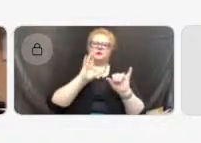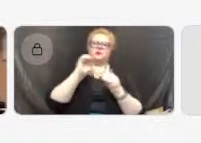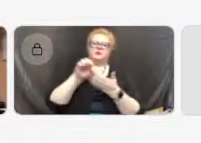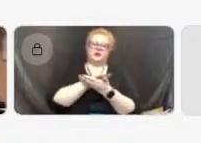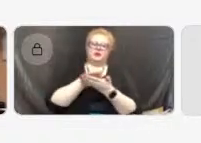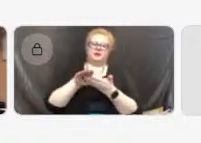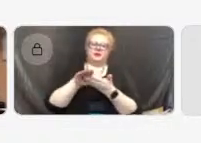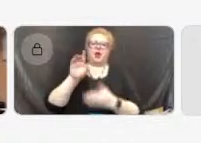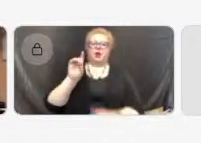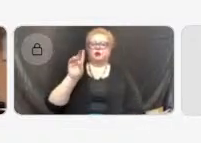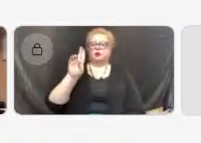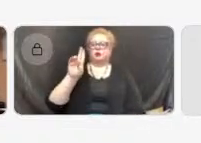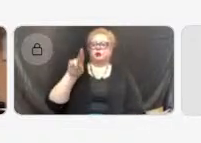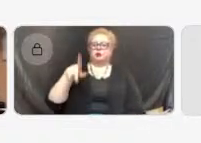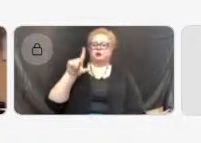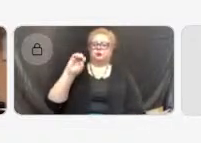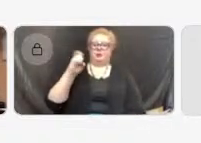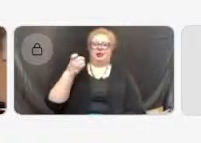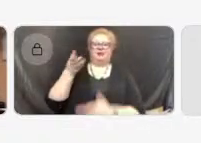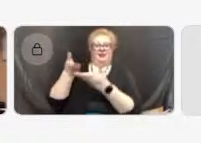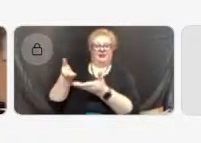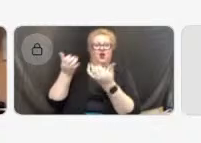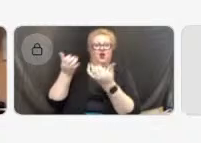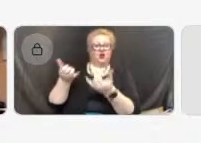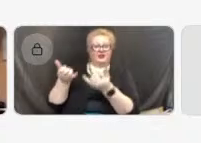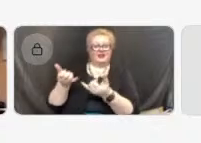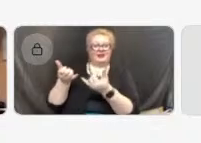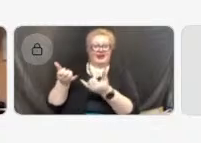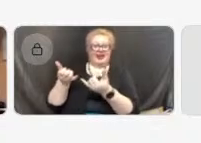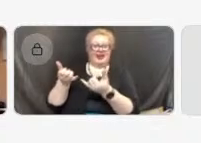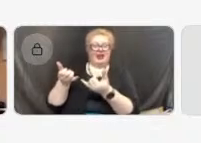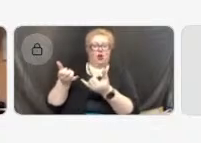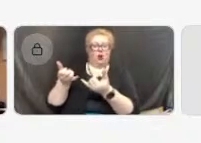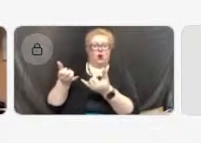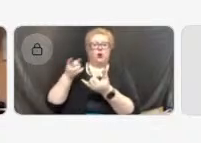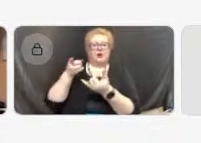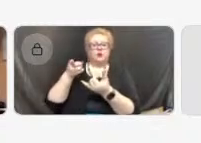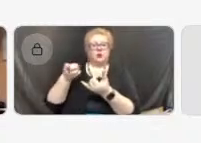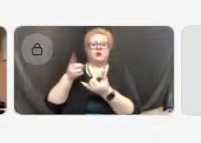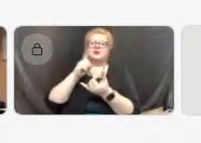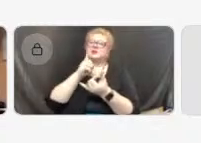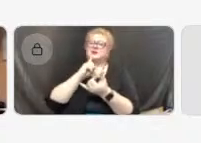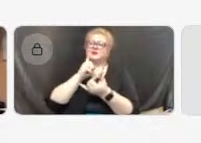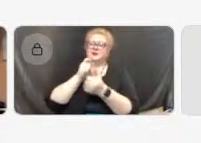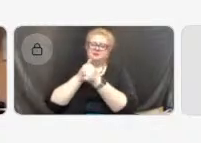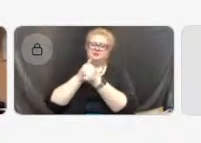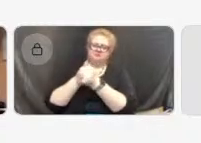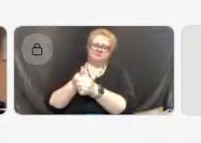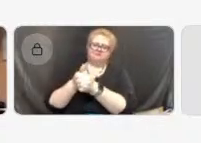there now. So I think it falls in suit with what is there in this